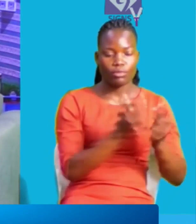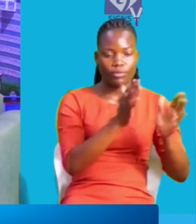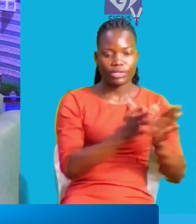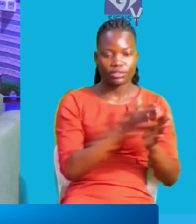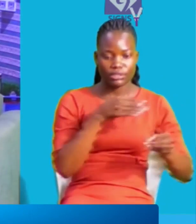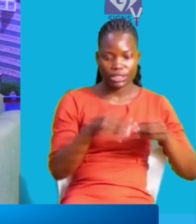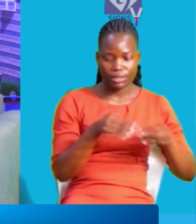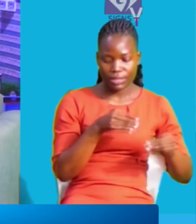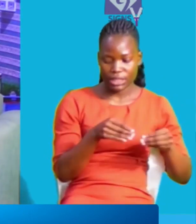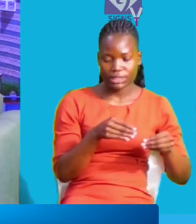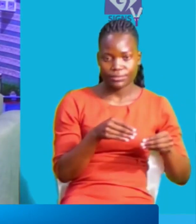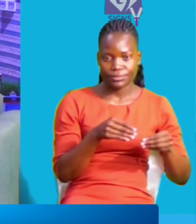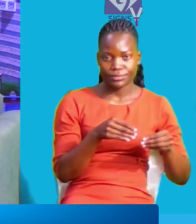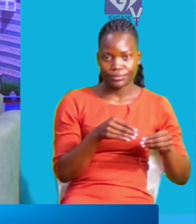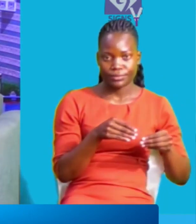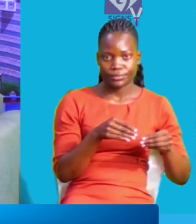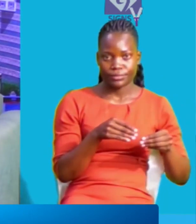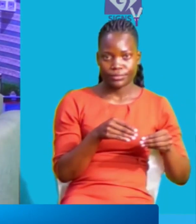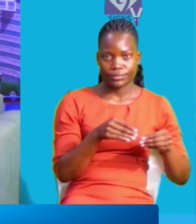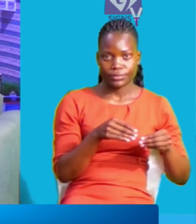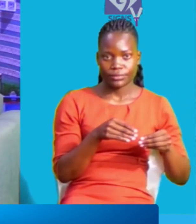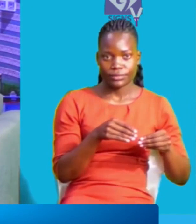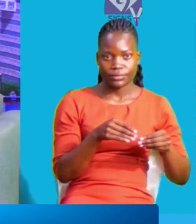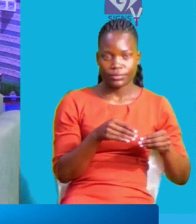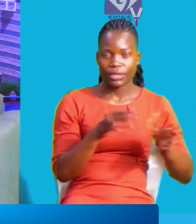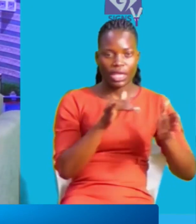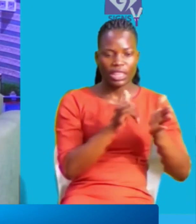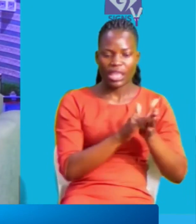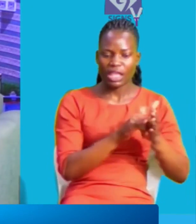group of persons with disability,